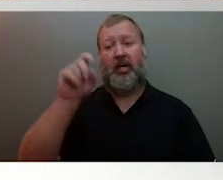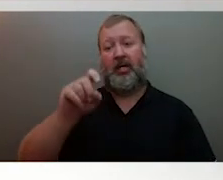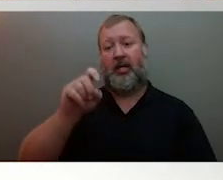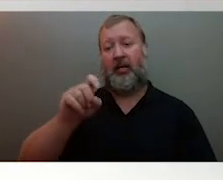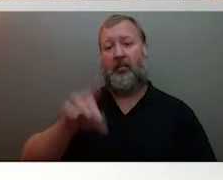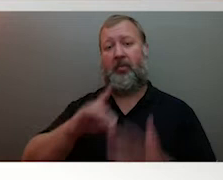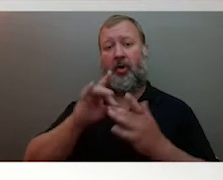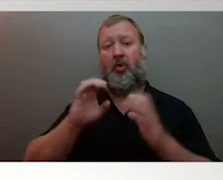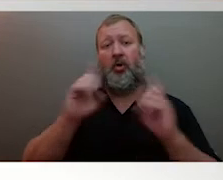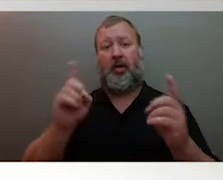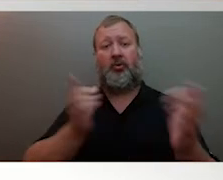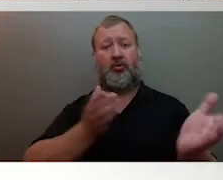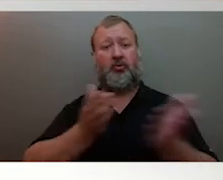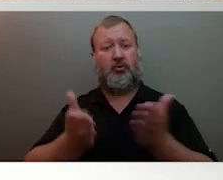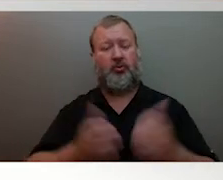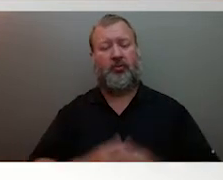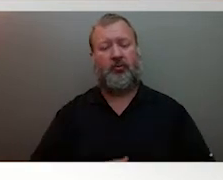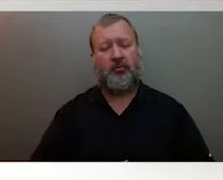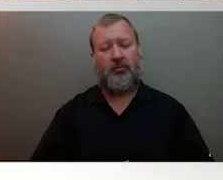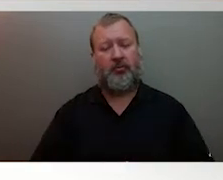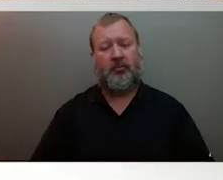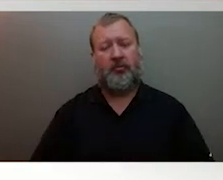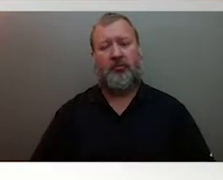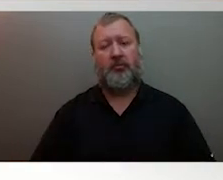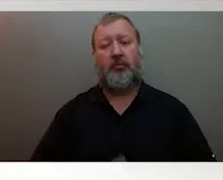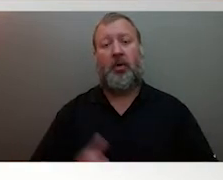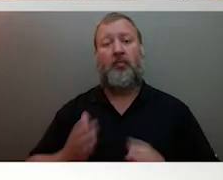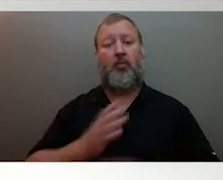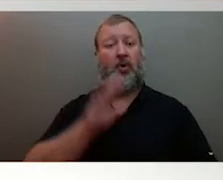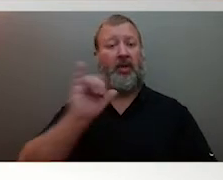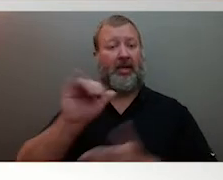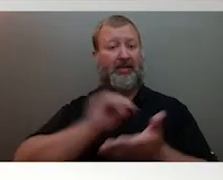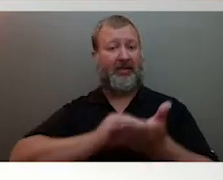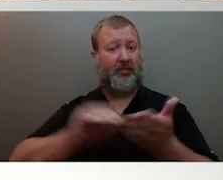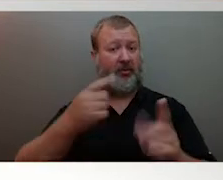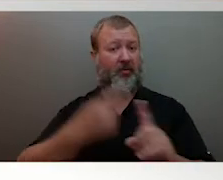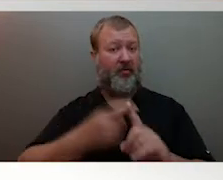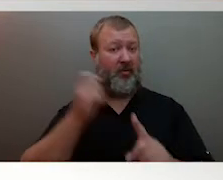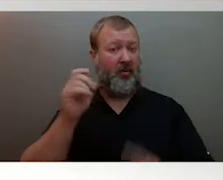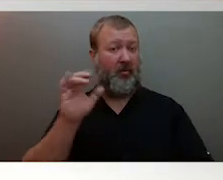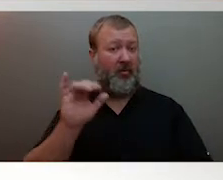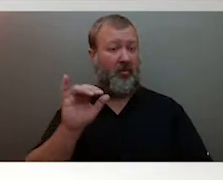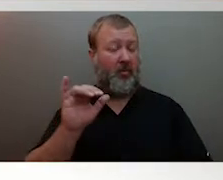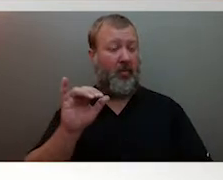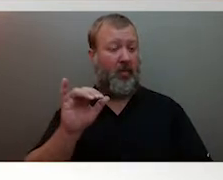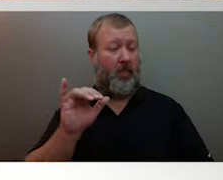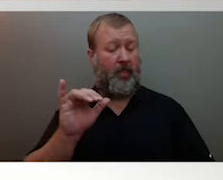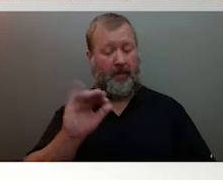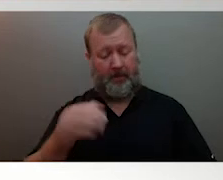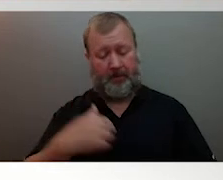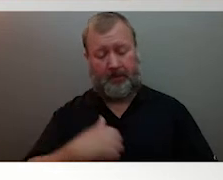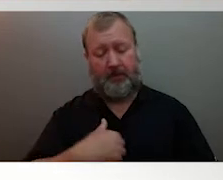special education services. Before dismissing a student from